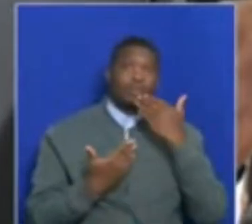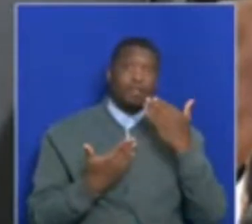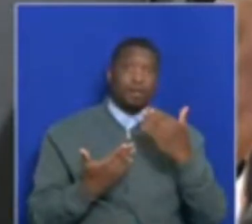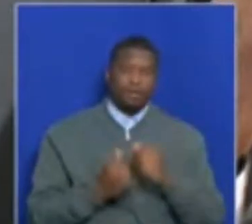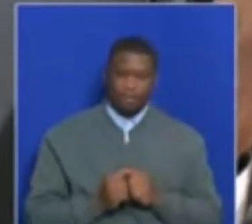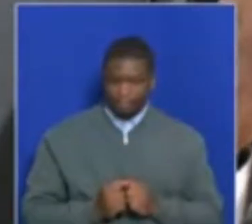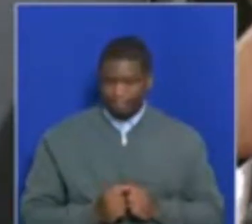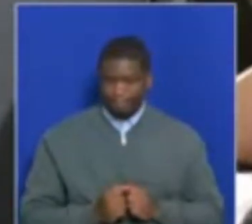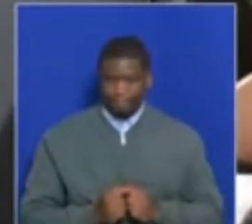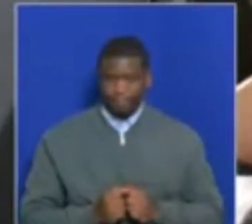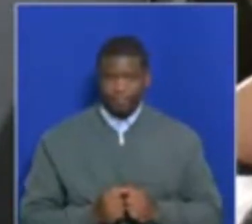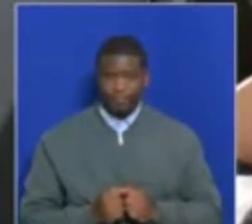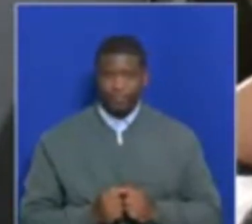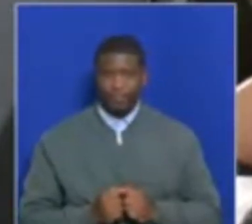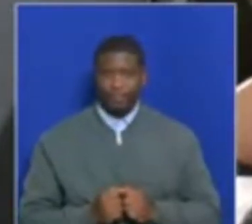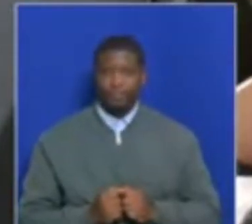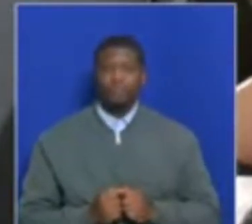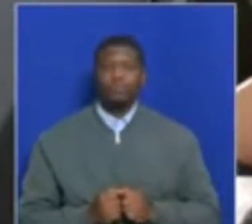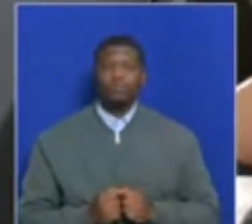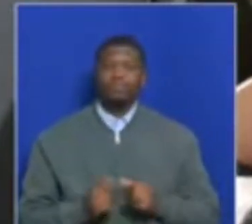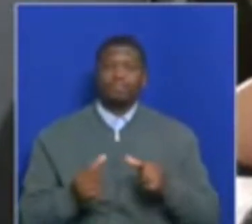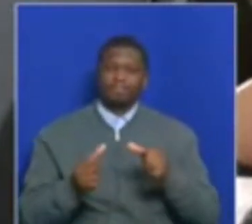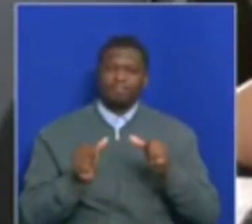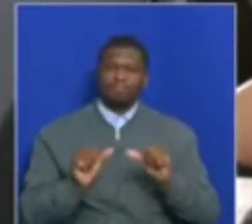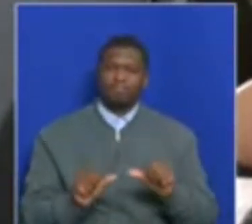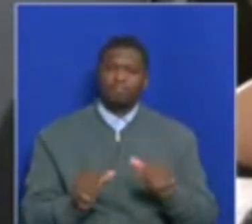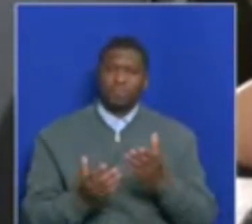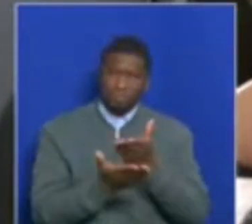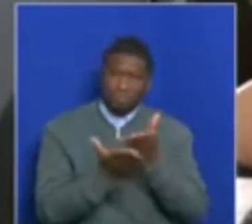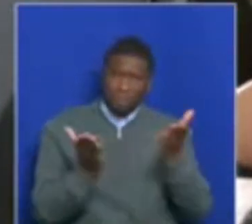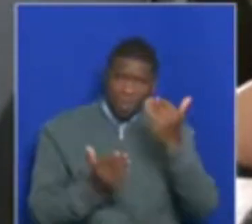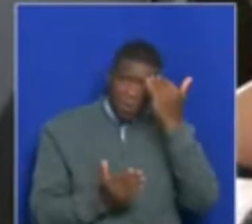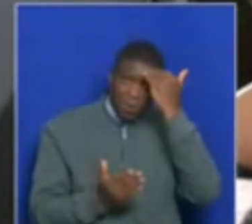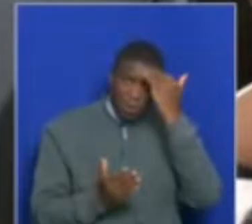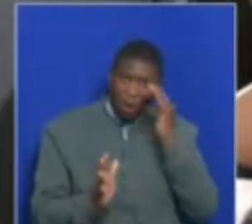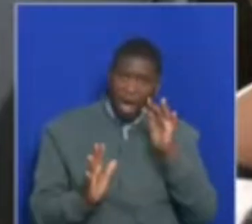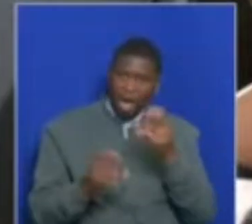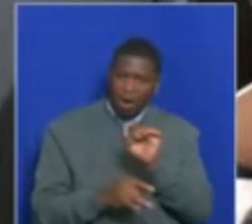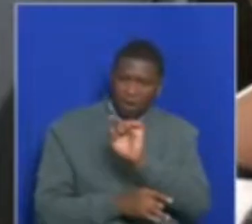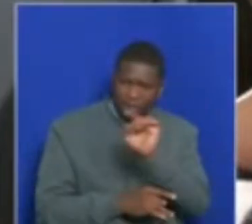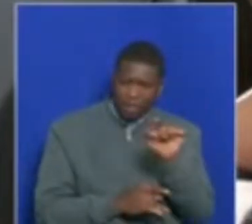And do you know how these task teams are constituted?